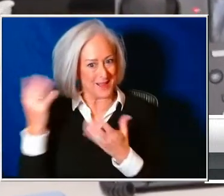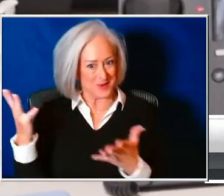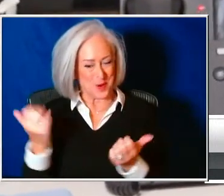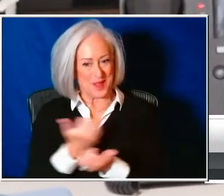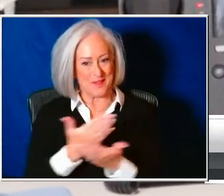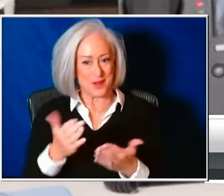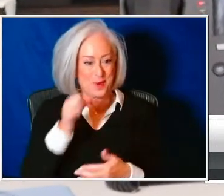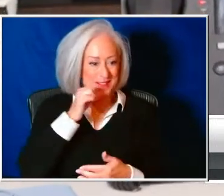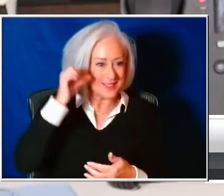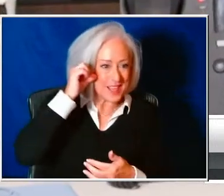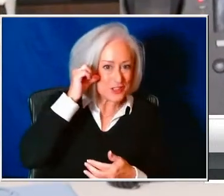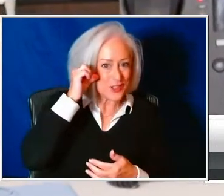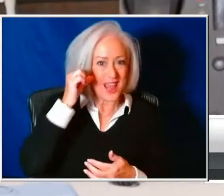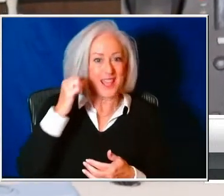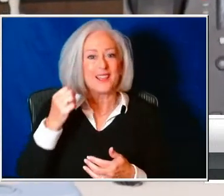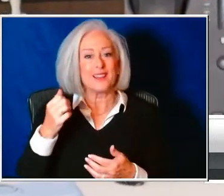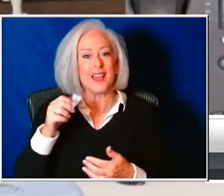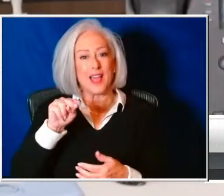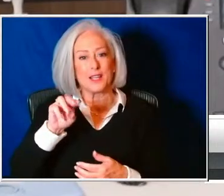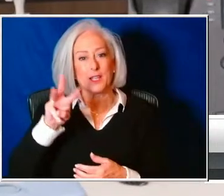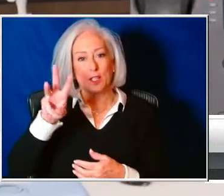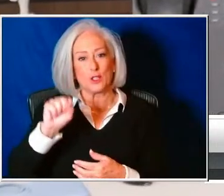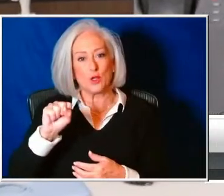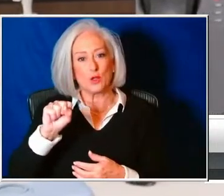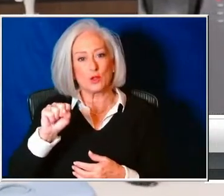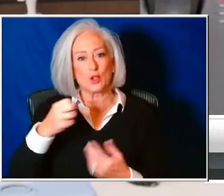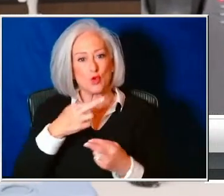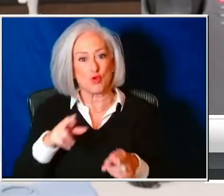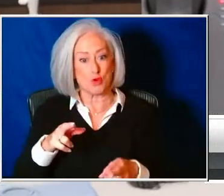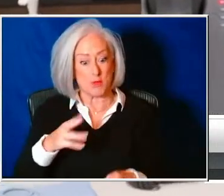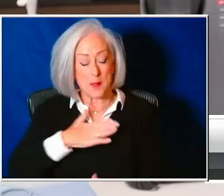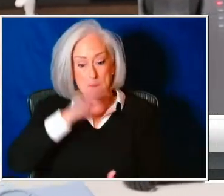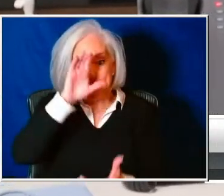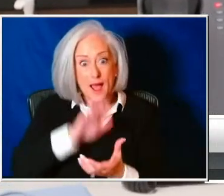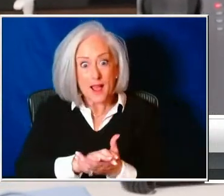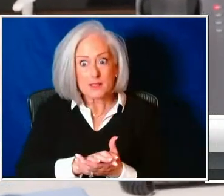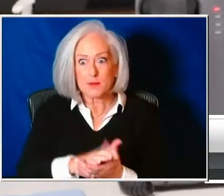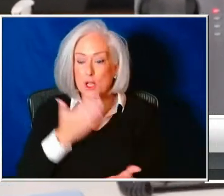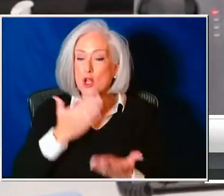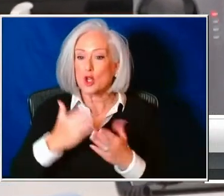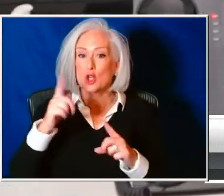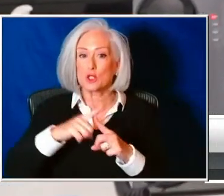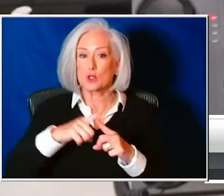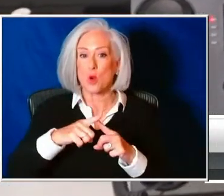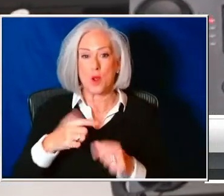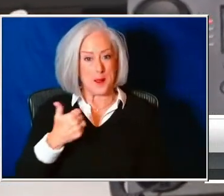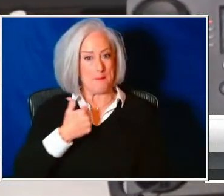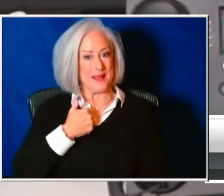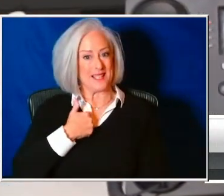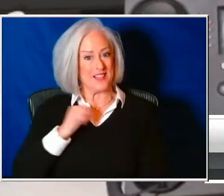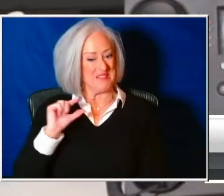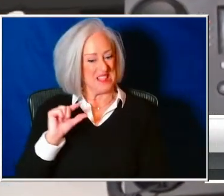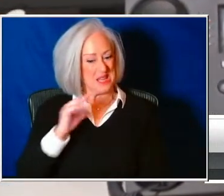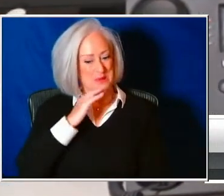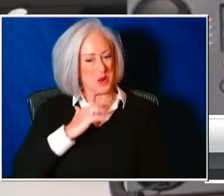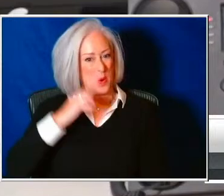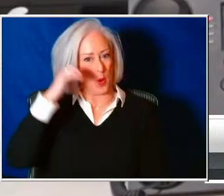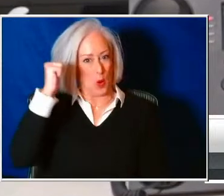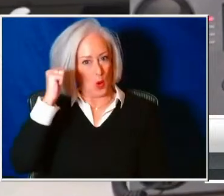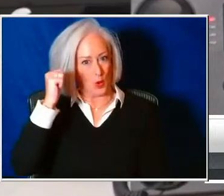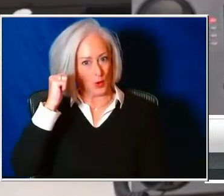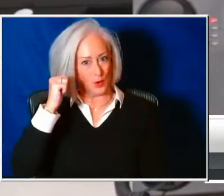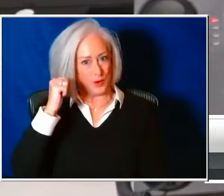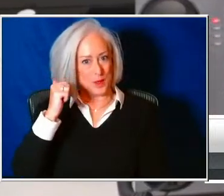we were broadcasting, that my husband got a really good score, and I'm a little bit older than him. Some people may have say that I robbed the